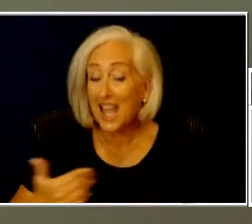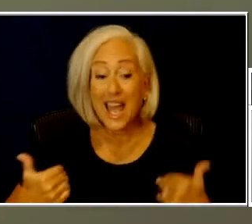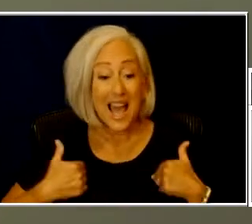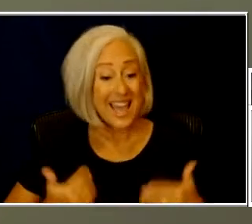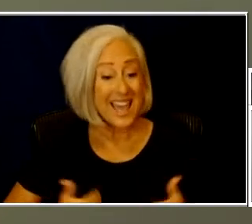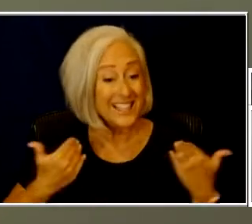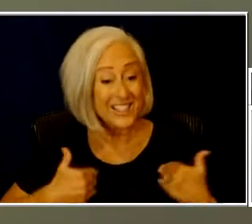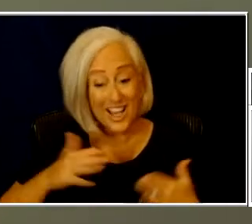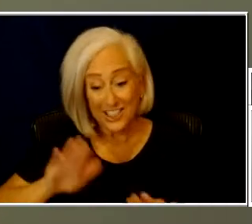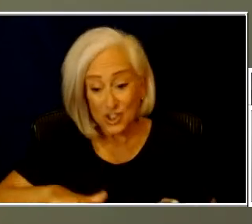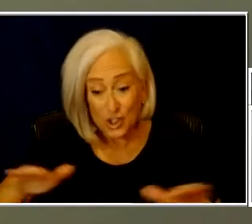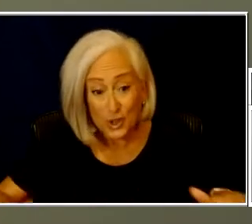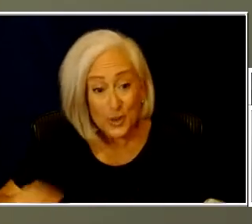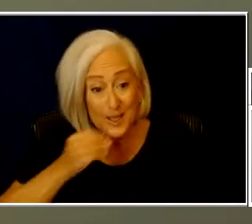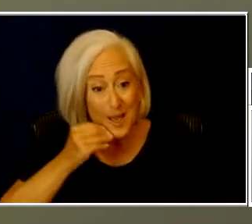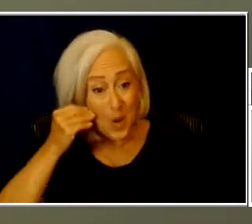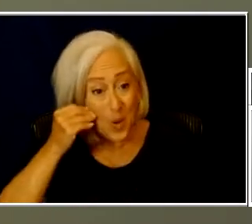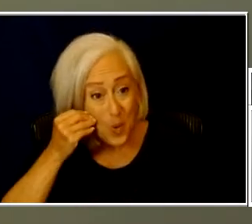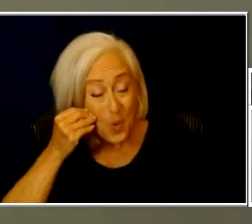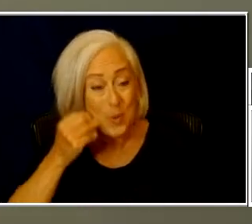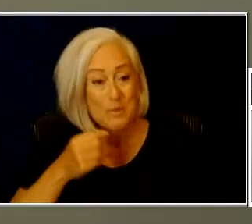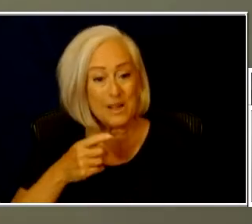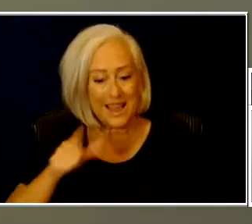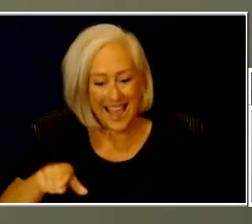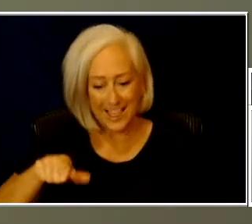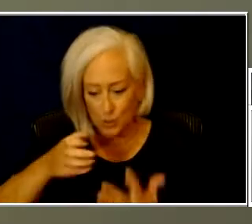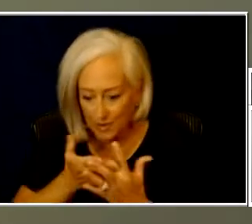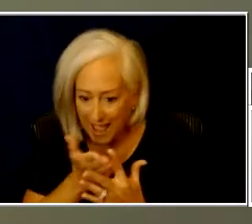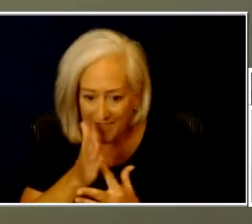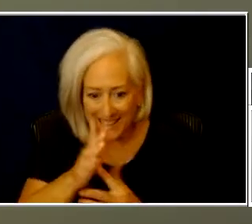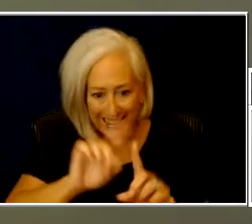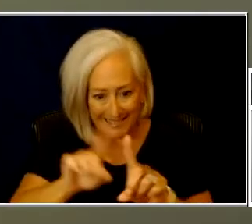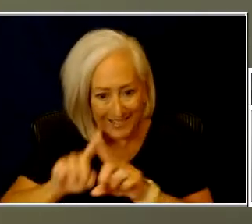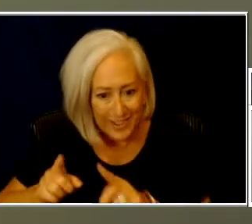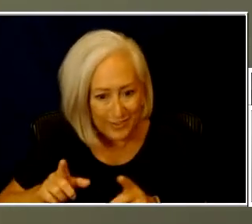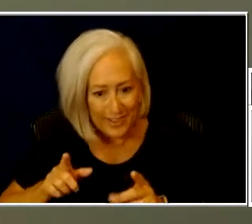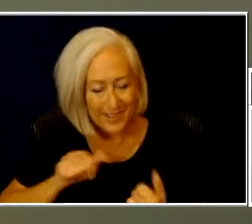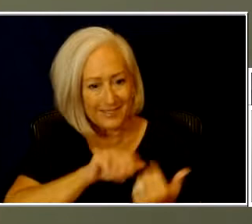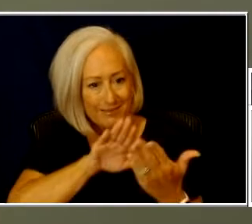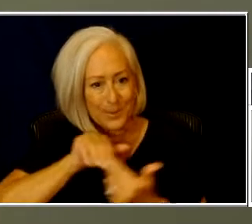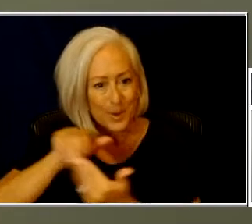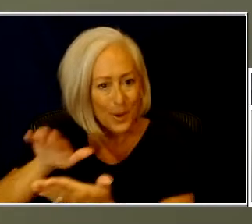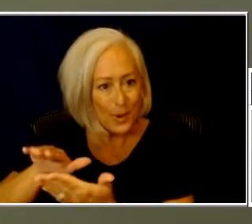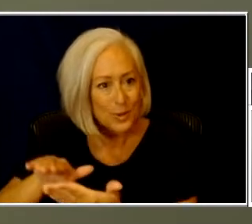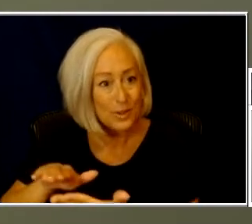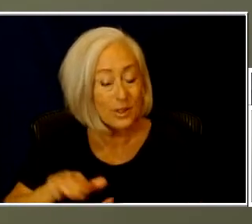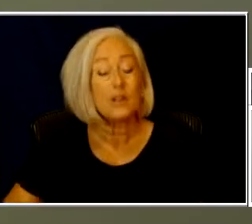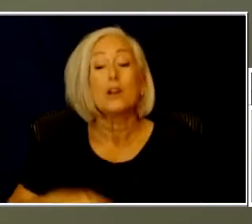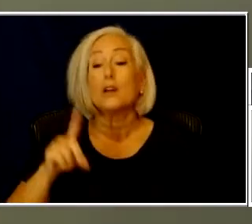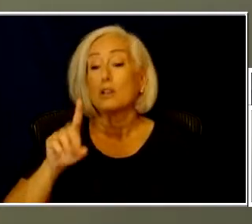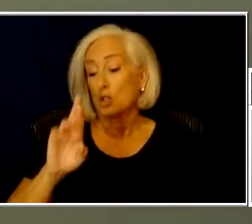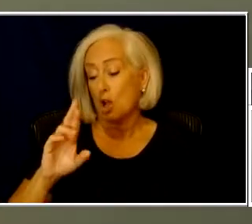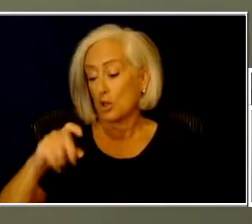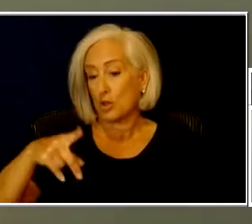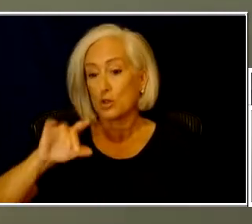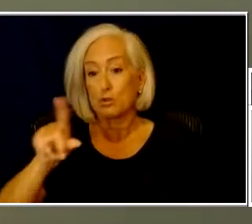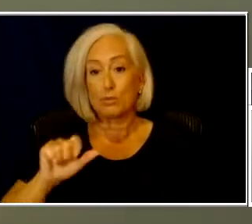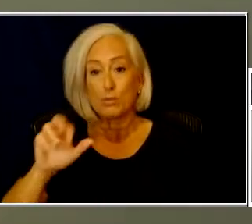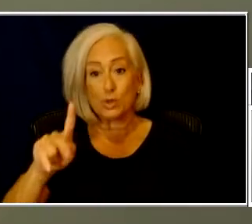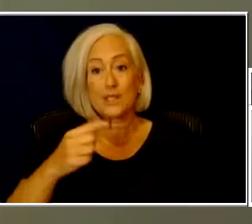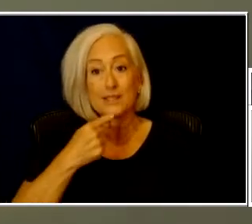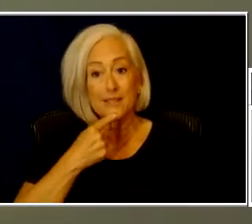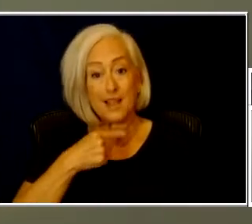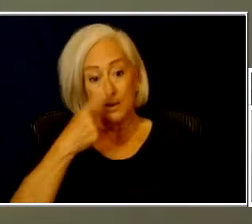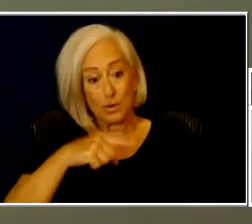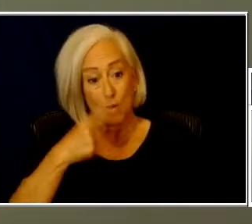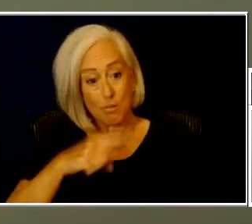still had a lot of different things to try to navigate. And so when Dr. Spuzak reached out to me to do the Women to Women mentorship program,